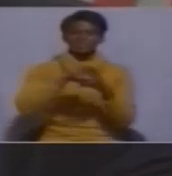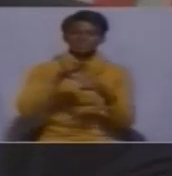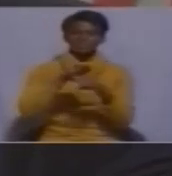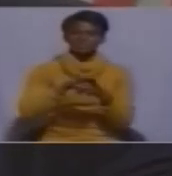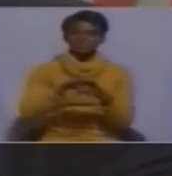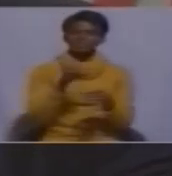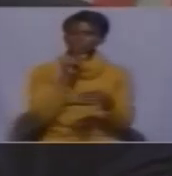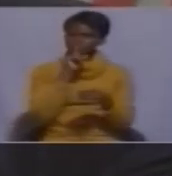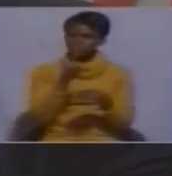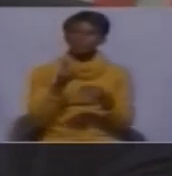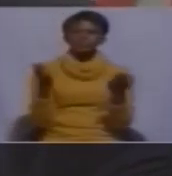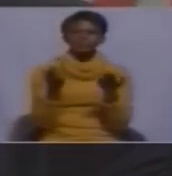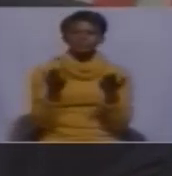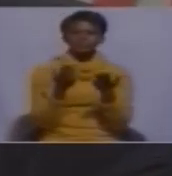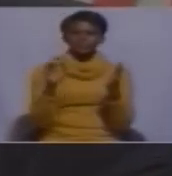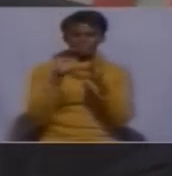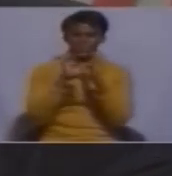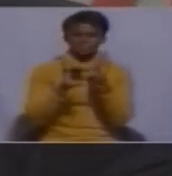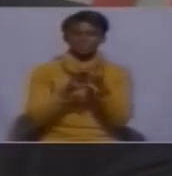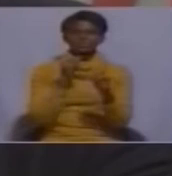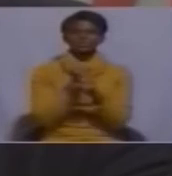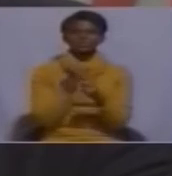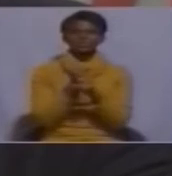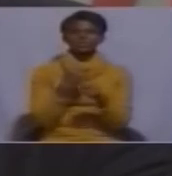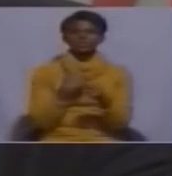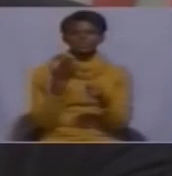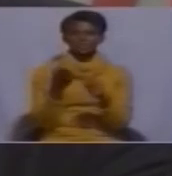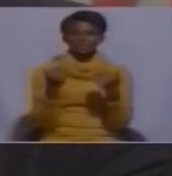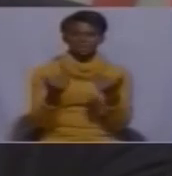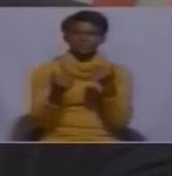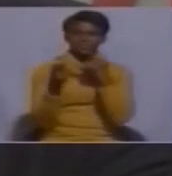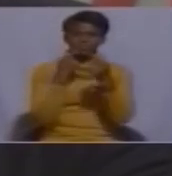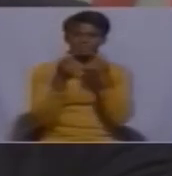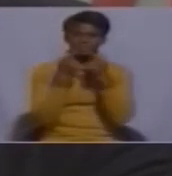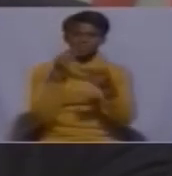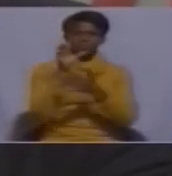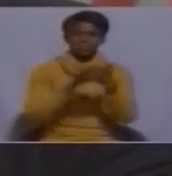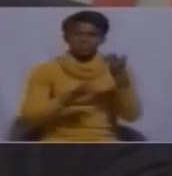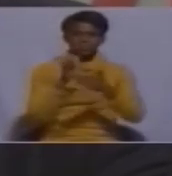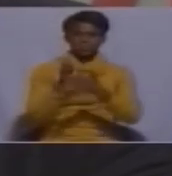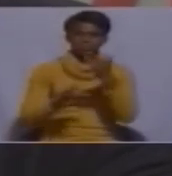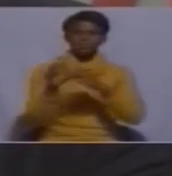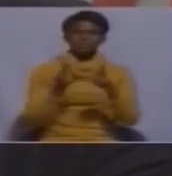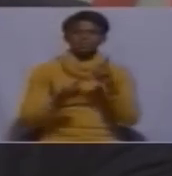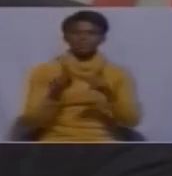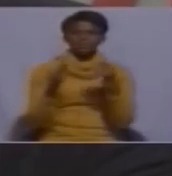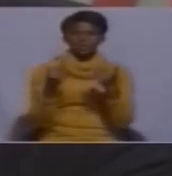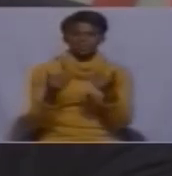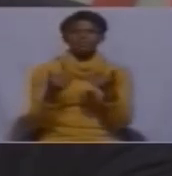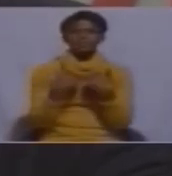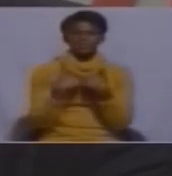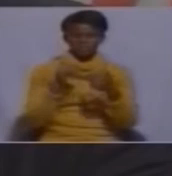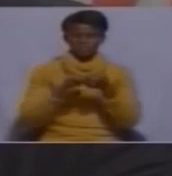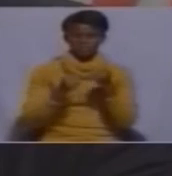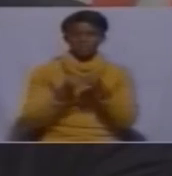Not really. The constitution is operational. I'm talking about some of the clauses which people are taking issue with.